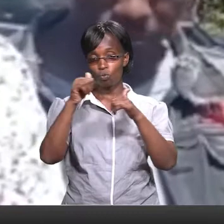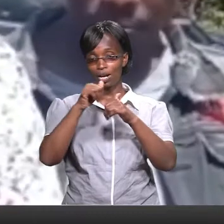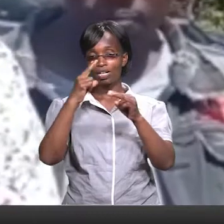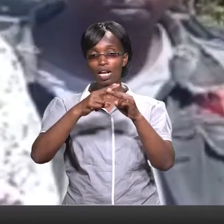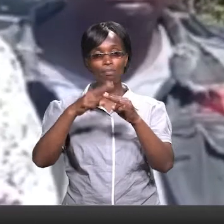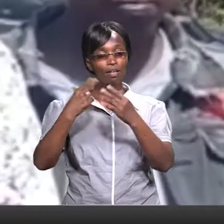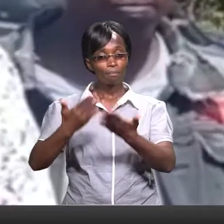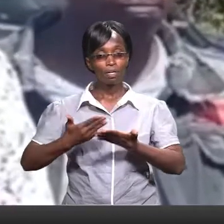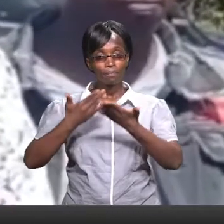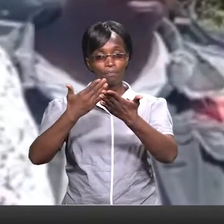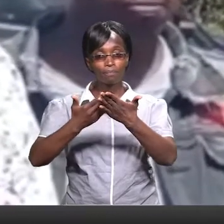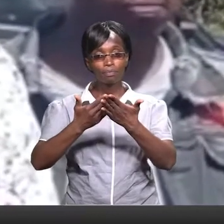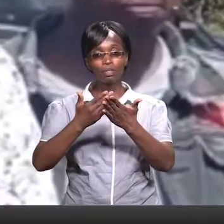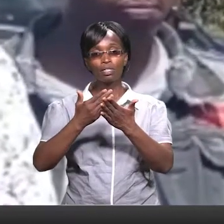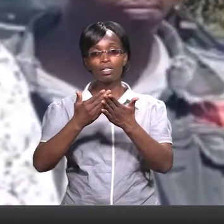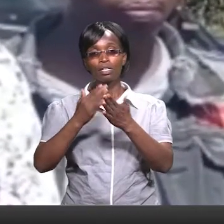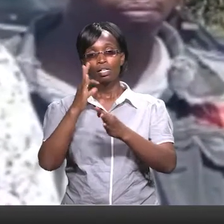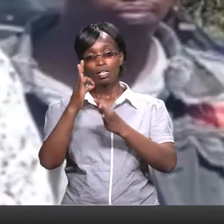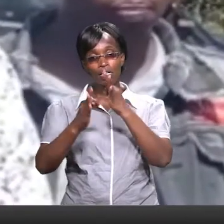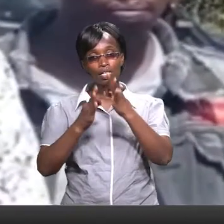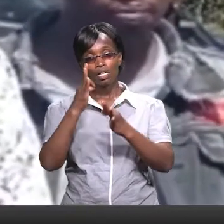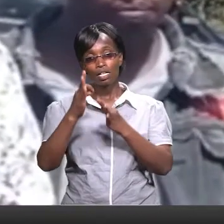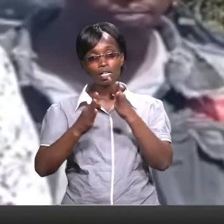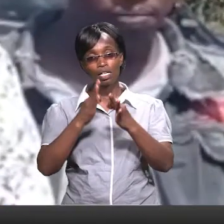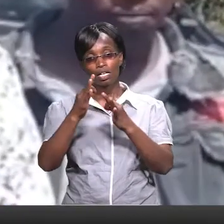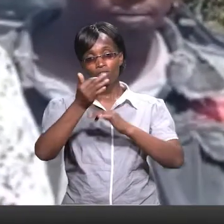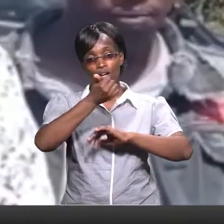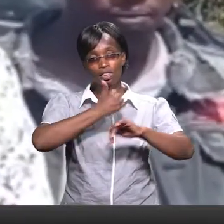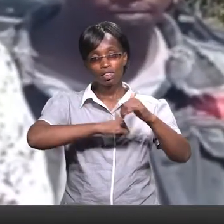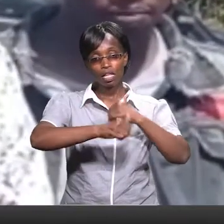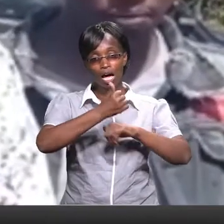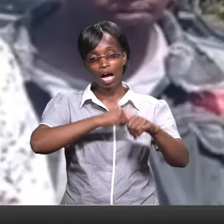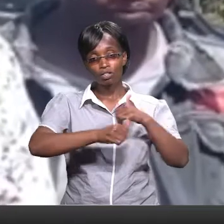have been submitted and hopefully apprehended